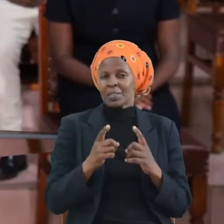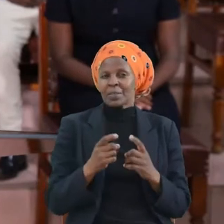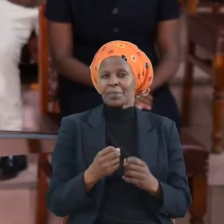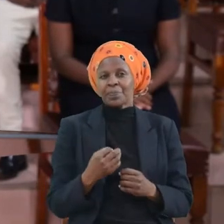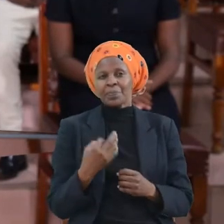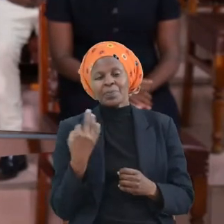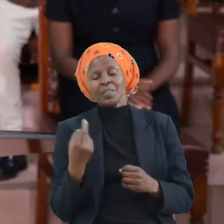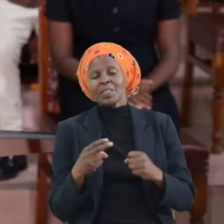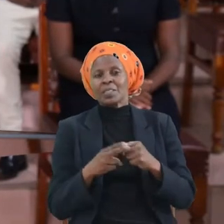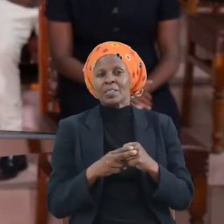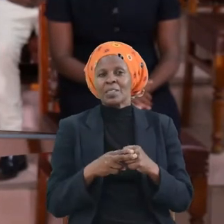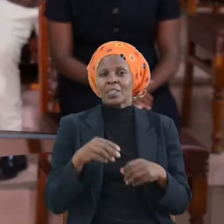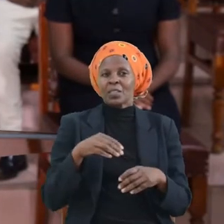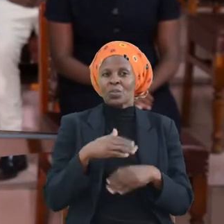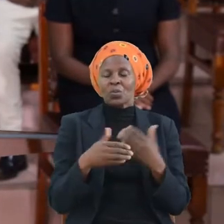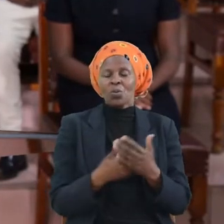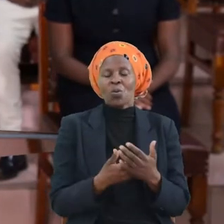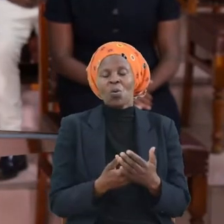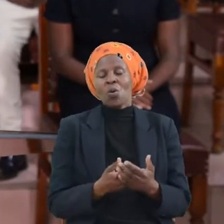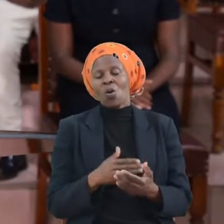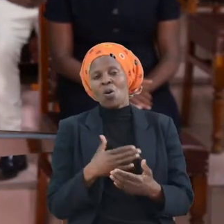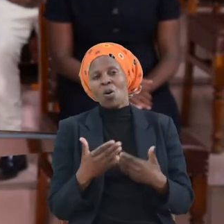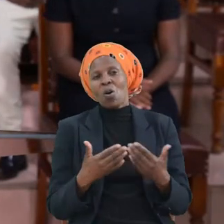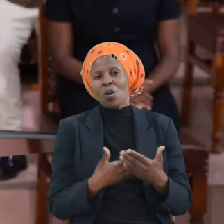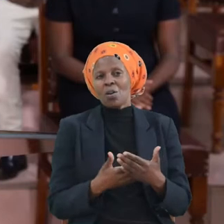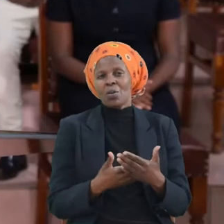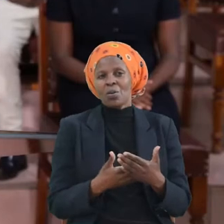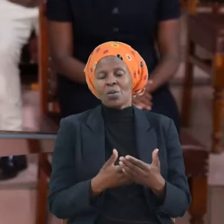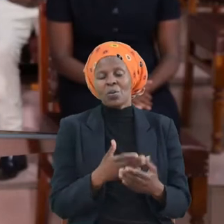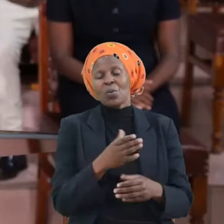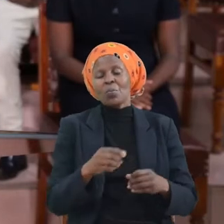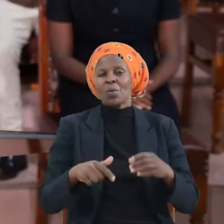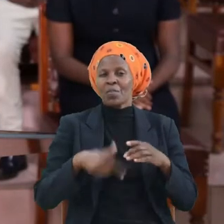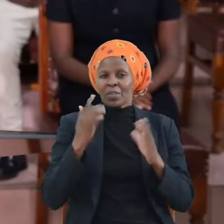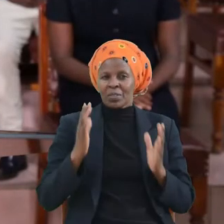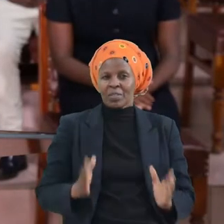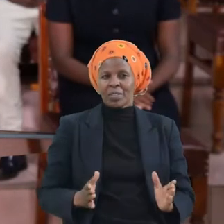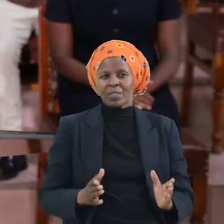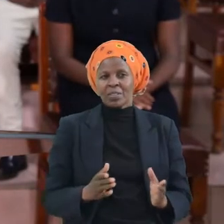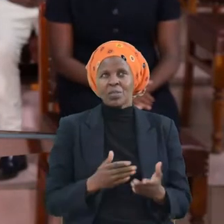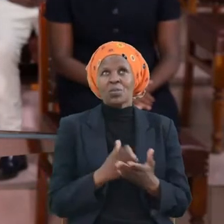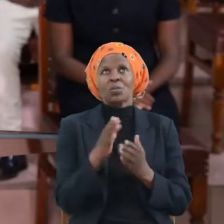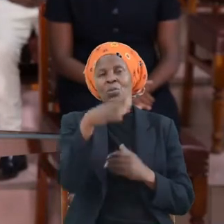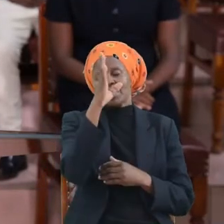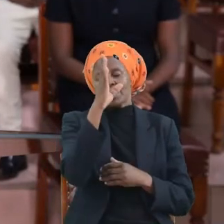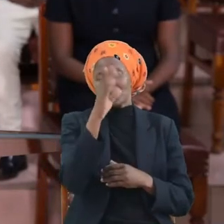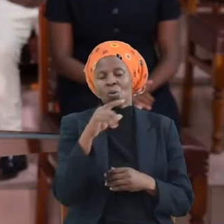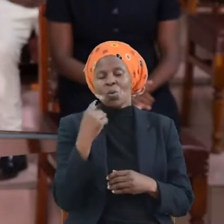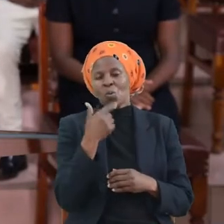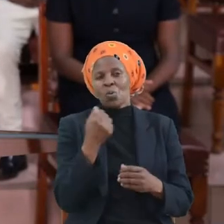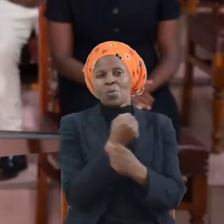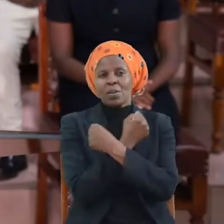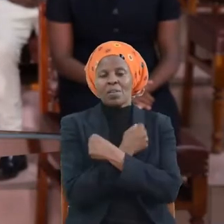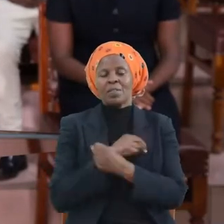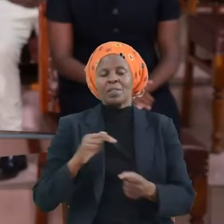in all things we are more than conquerors through whom who loved us. And the one who loves us is the Lord himself. So when